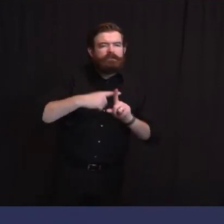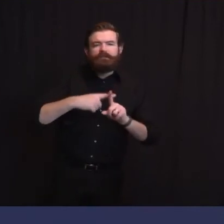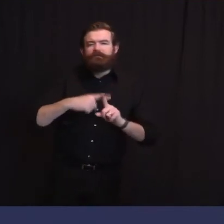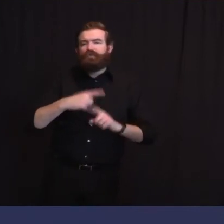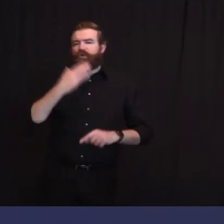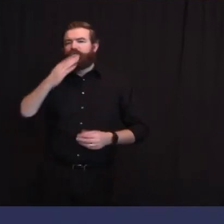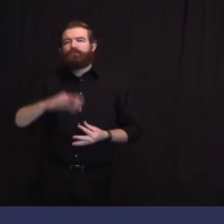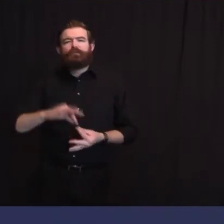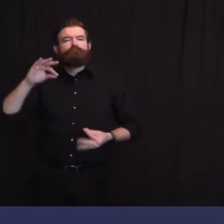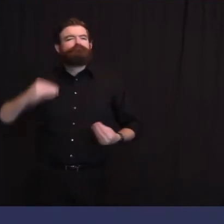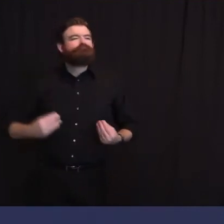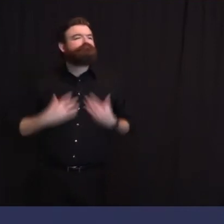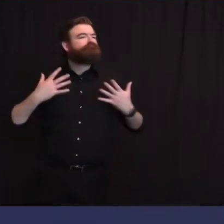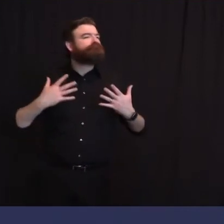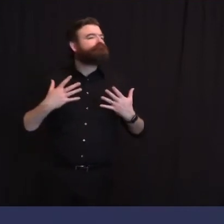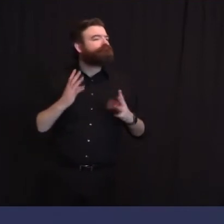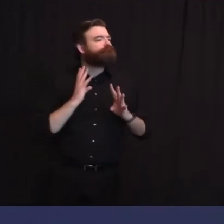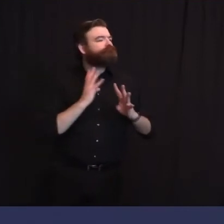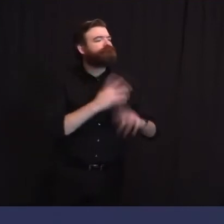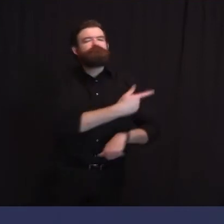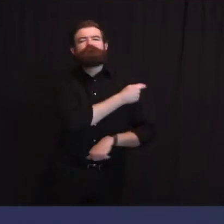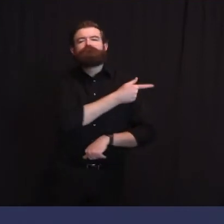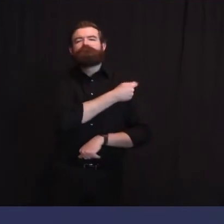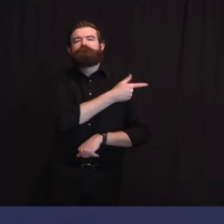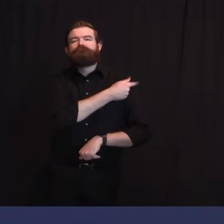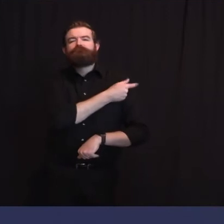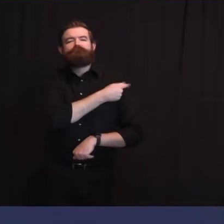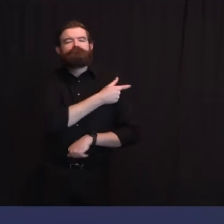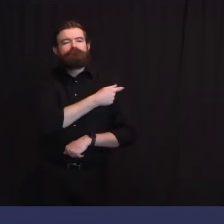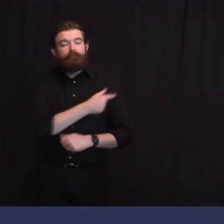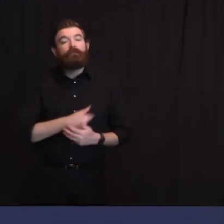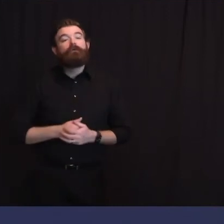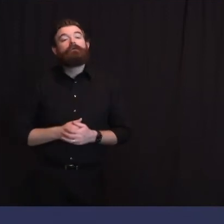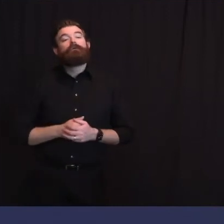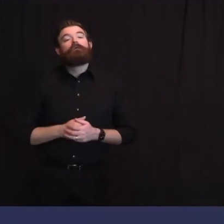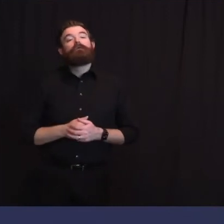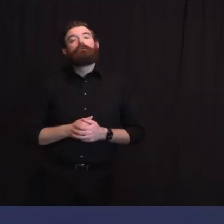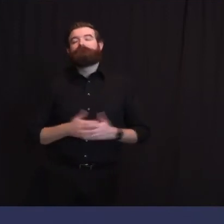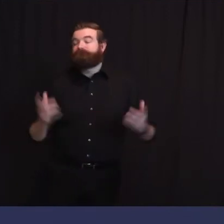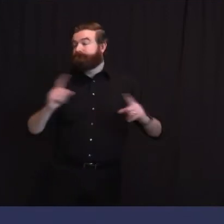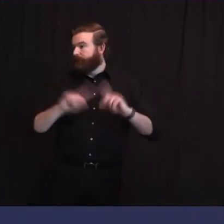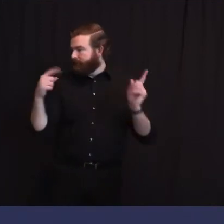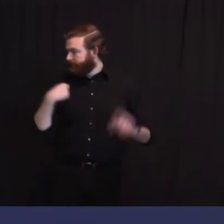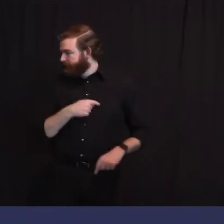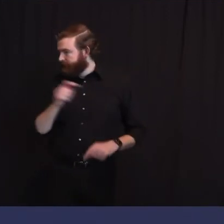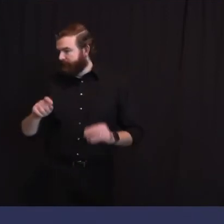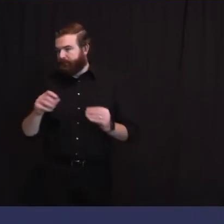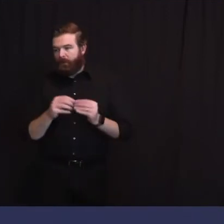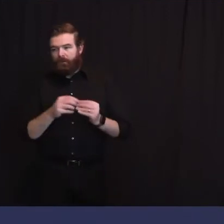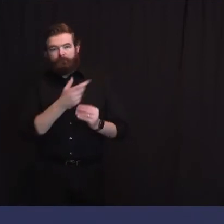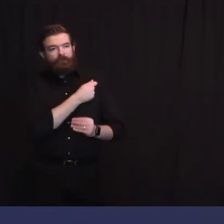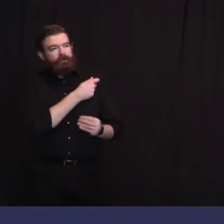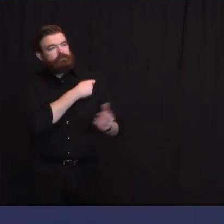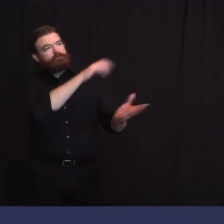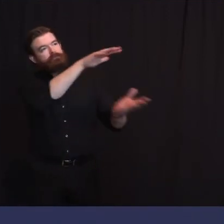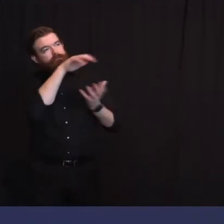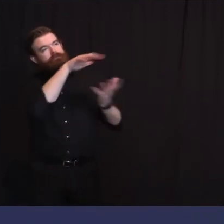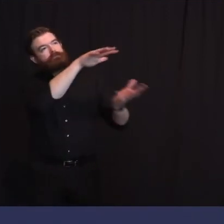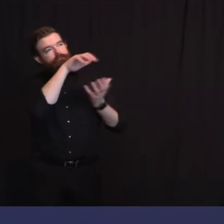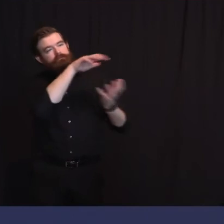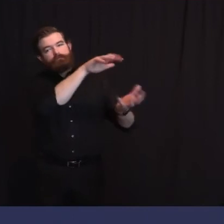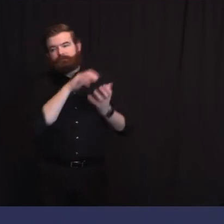of the supply, and I don't think, unfortunately, that's not going to be a tomorrow event. I think this is going to be slogging through over the next